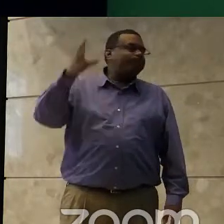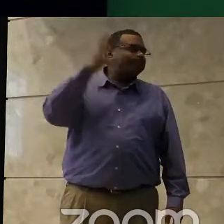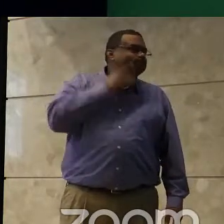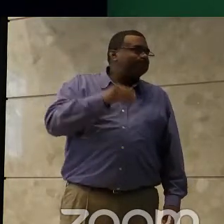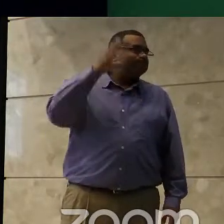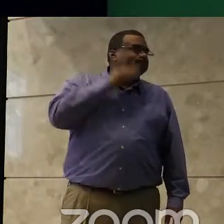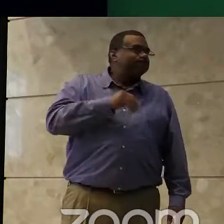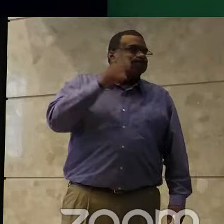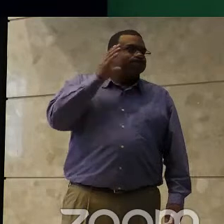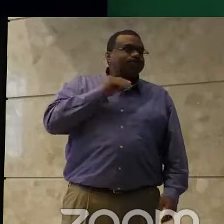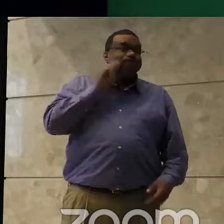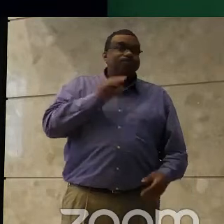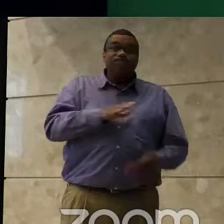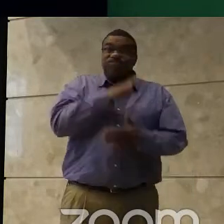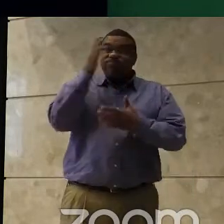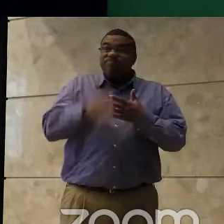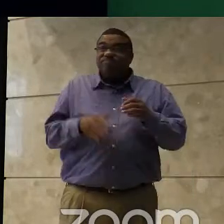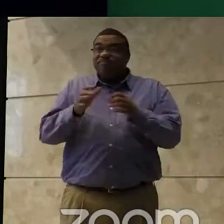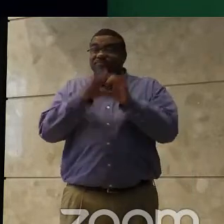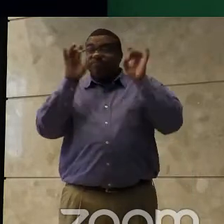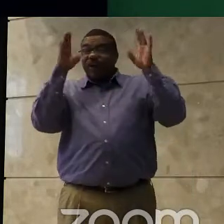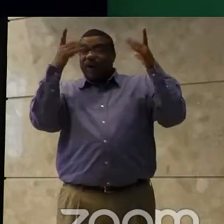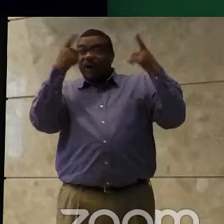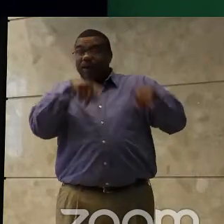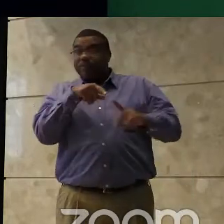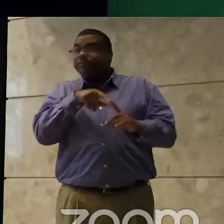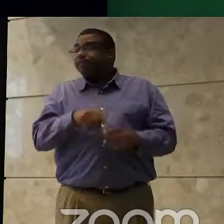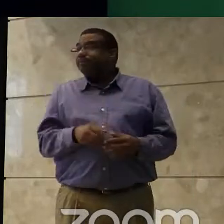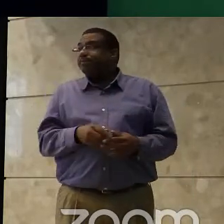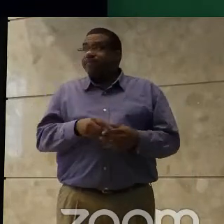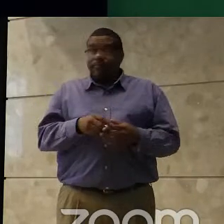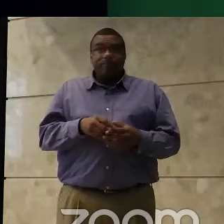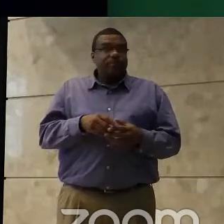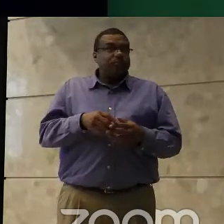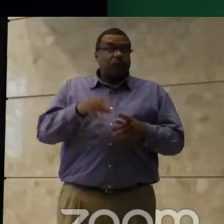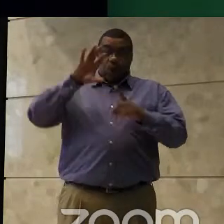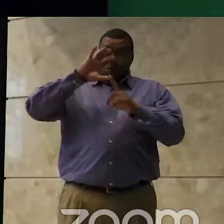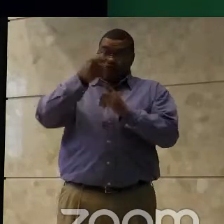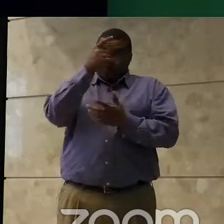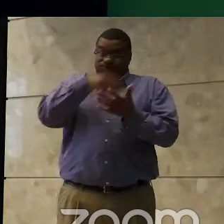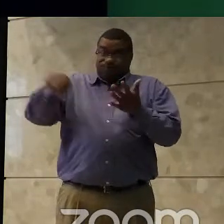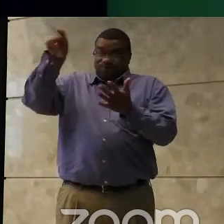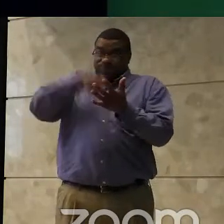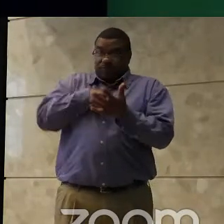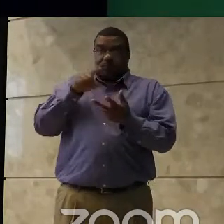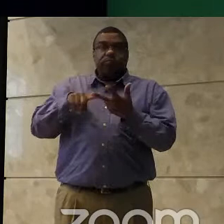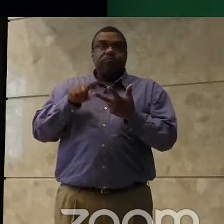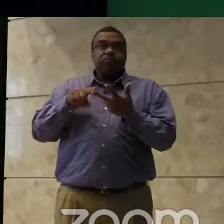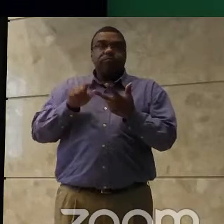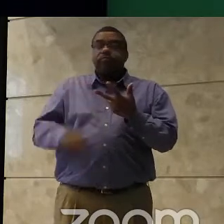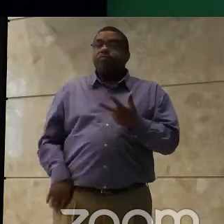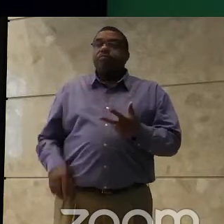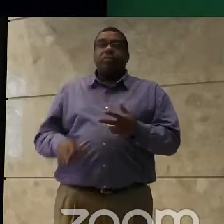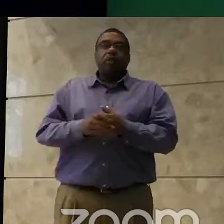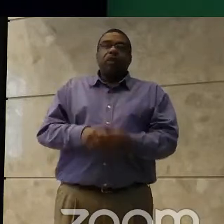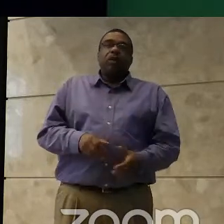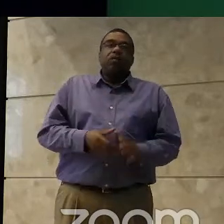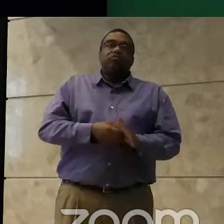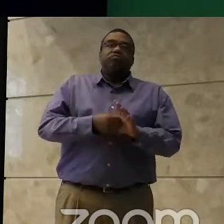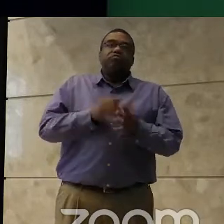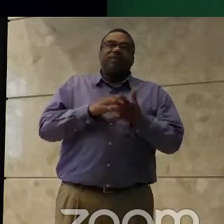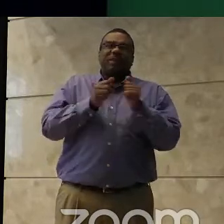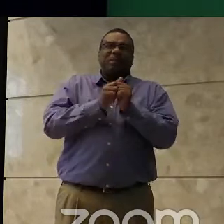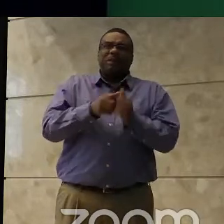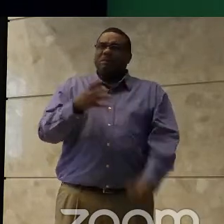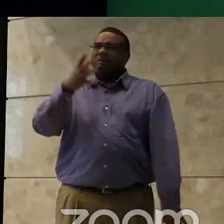when we see the result of hatred, of racism, of unadulterated